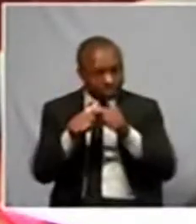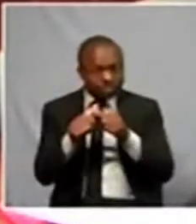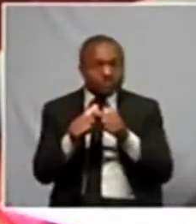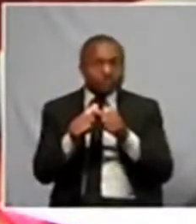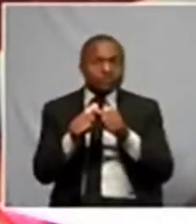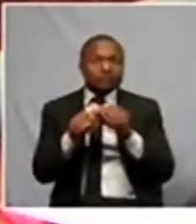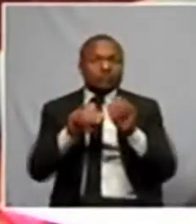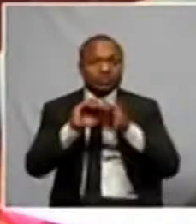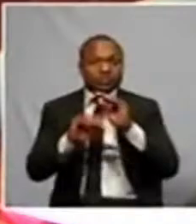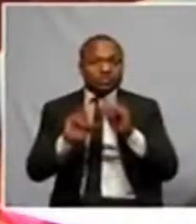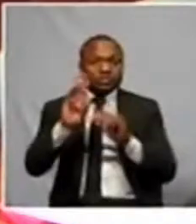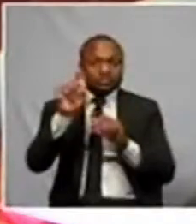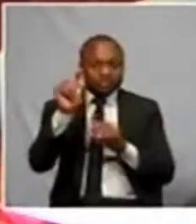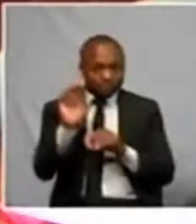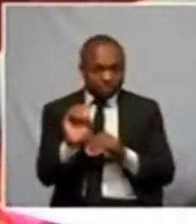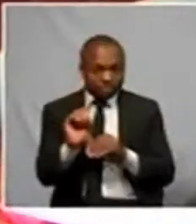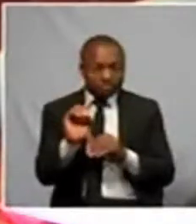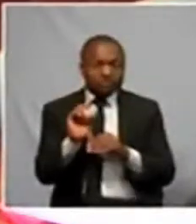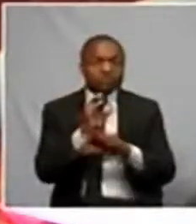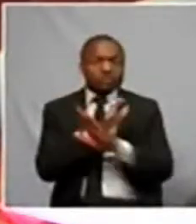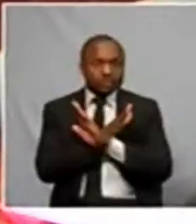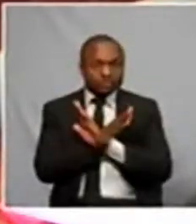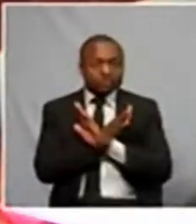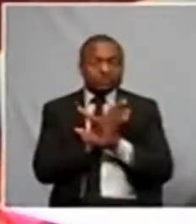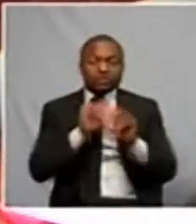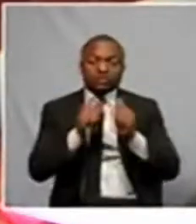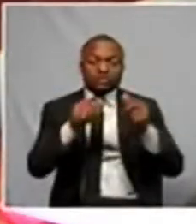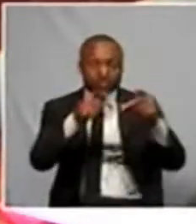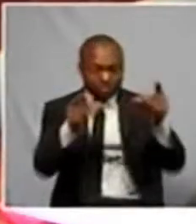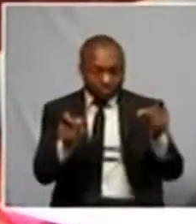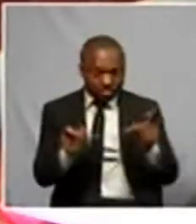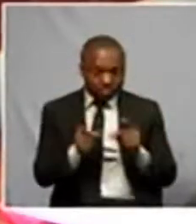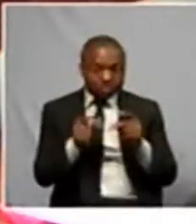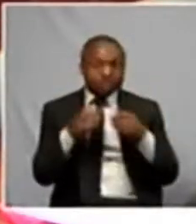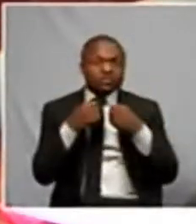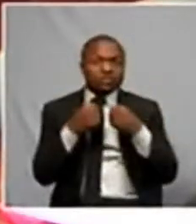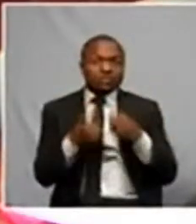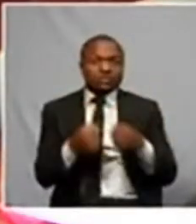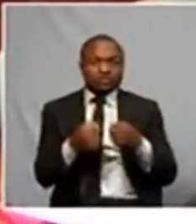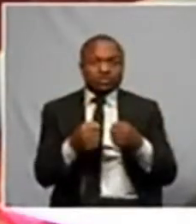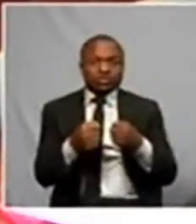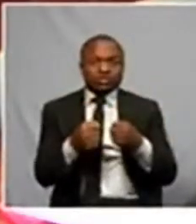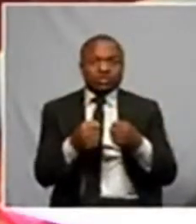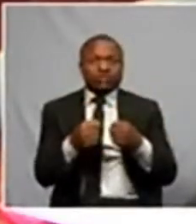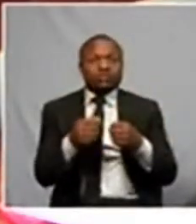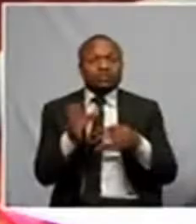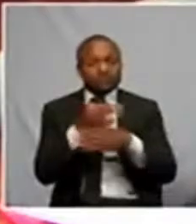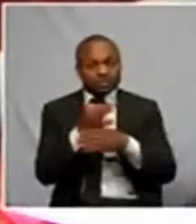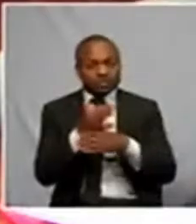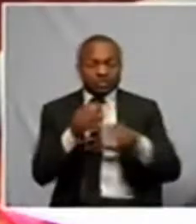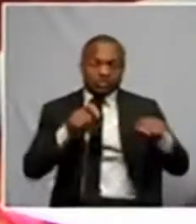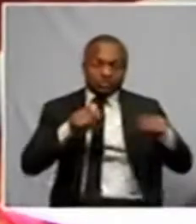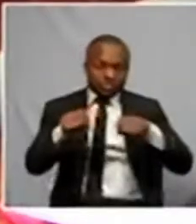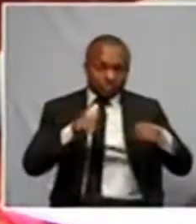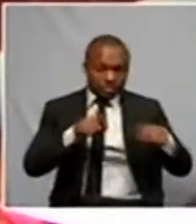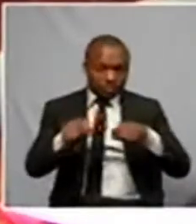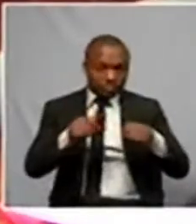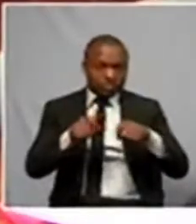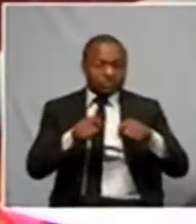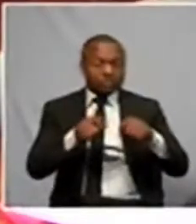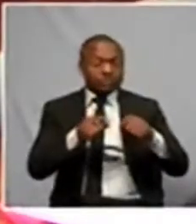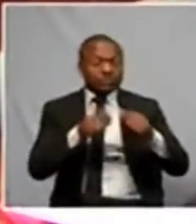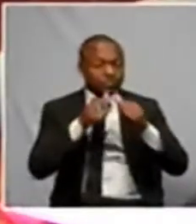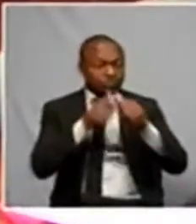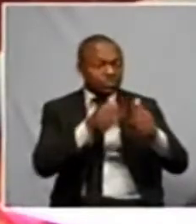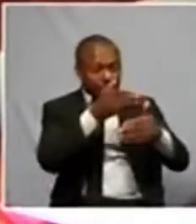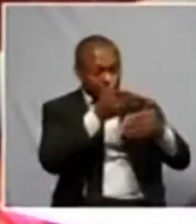under the WTO, Zambia is well positioned to strengthen its inland fisheries governance. Therefore, in light of the